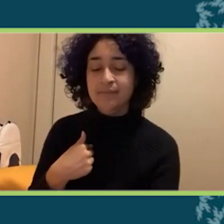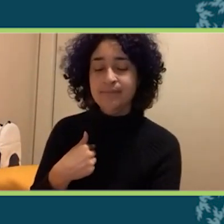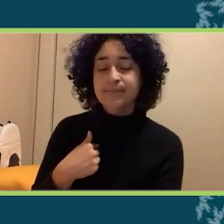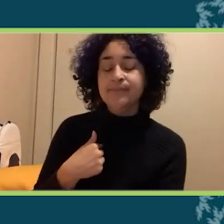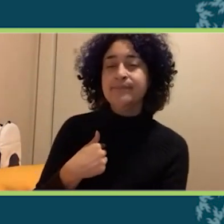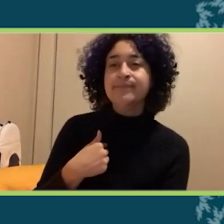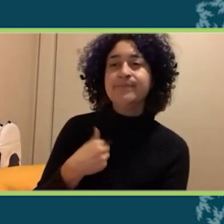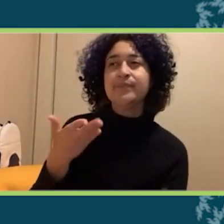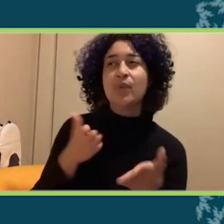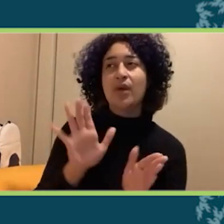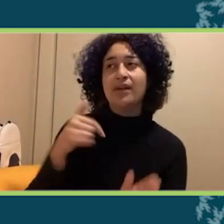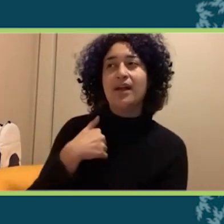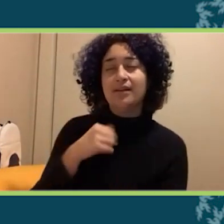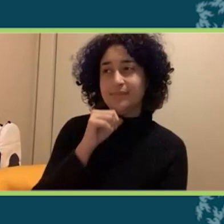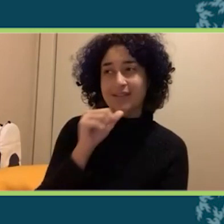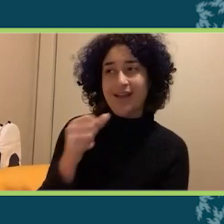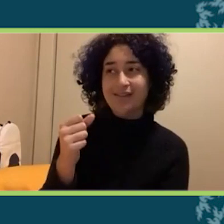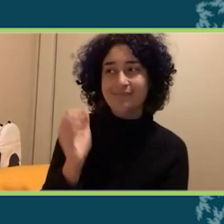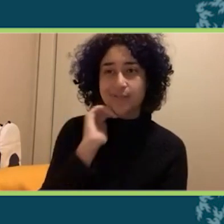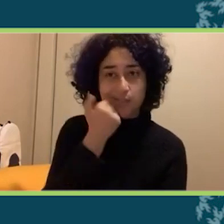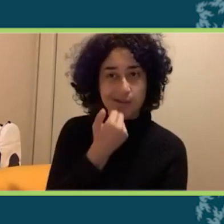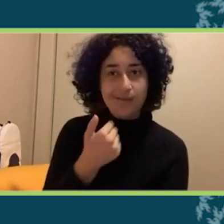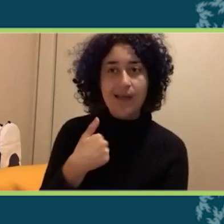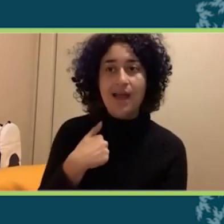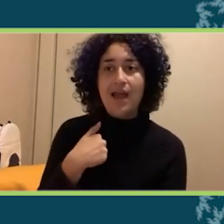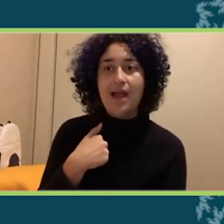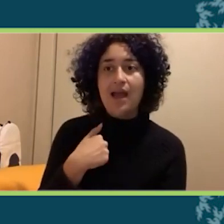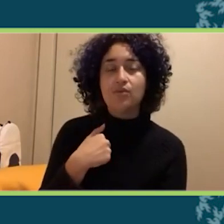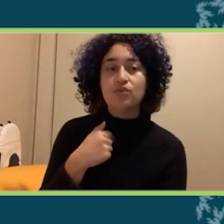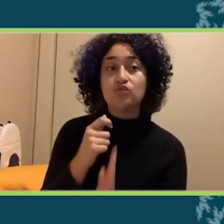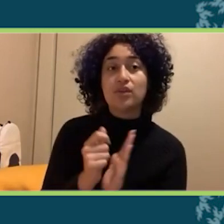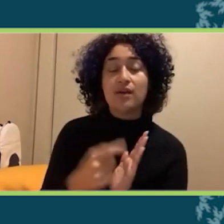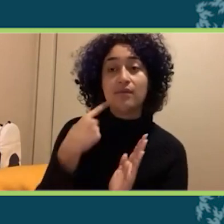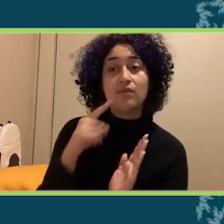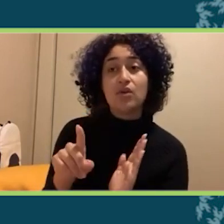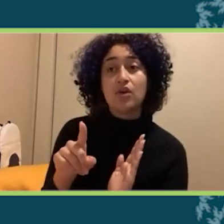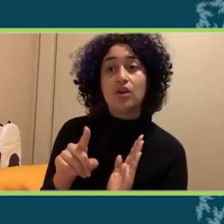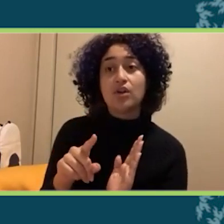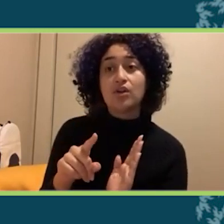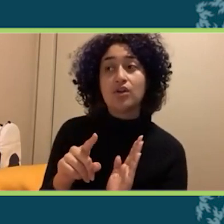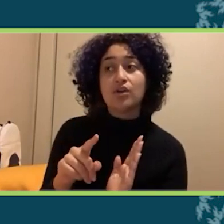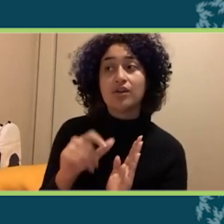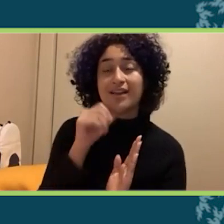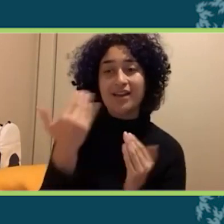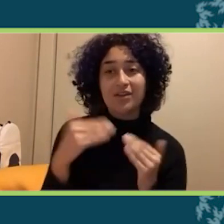in a way that I am not ashamed of, I was nearly written up for insubordination before I quit in a particular